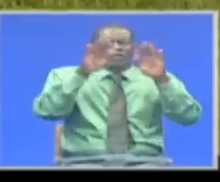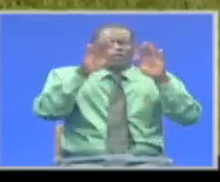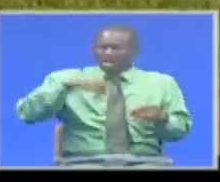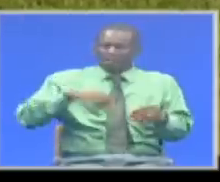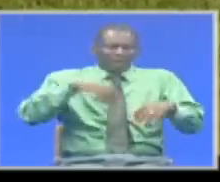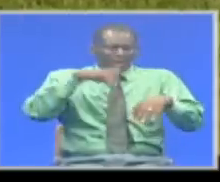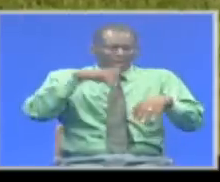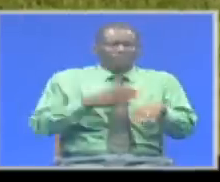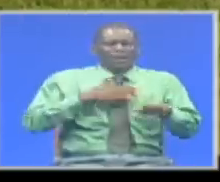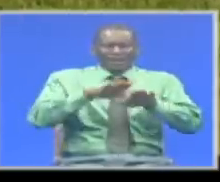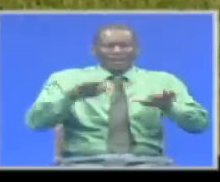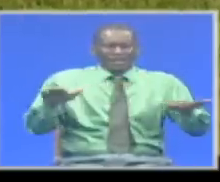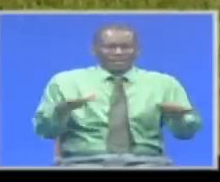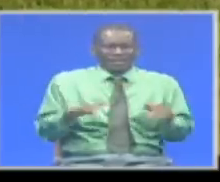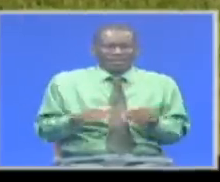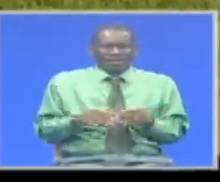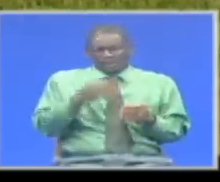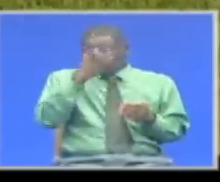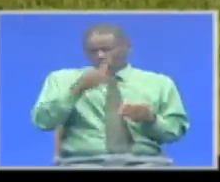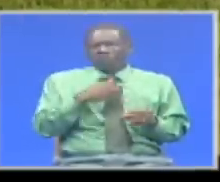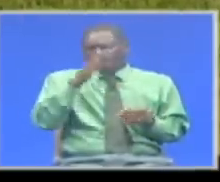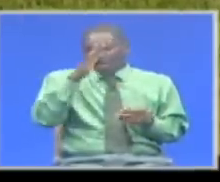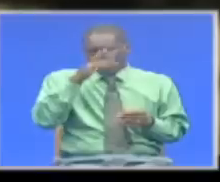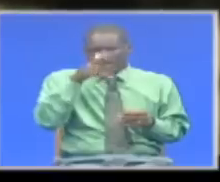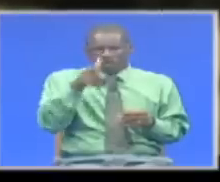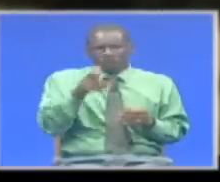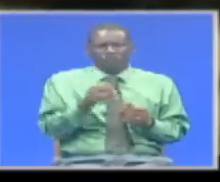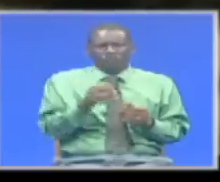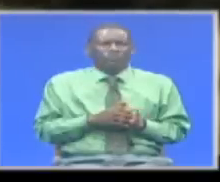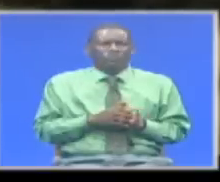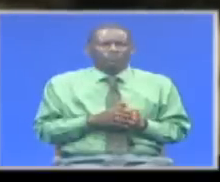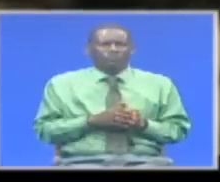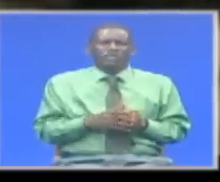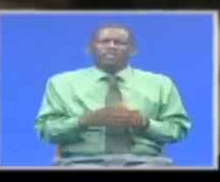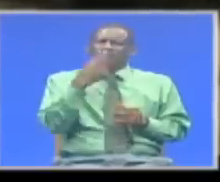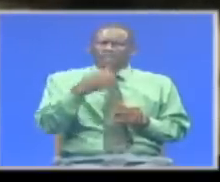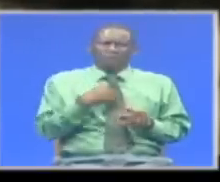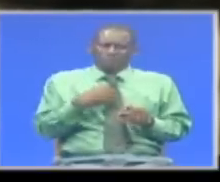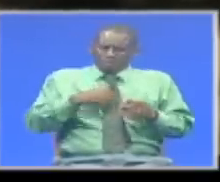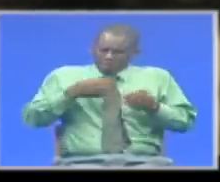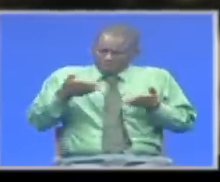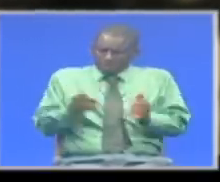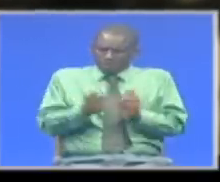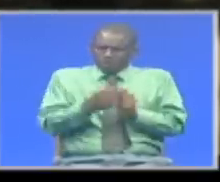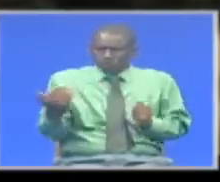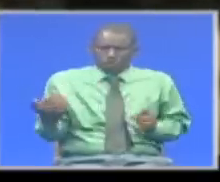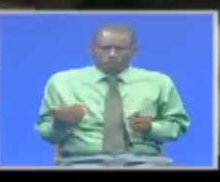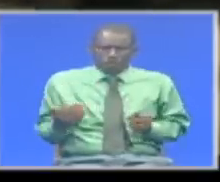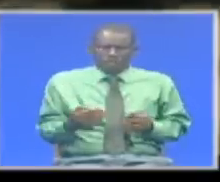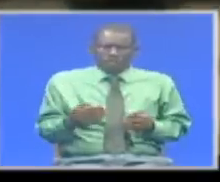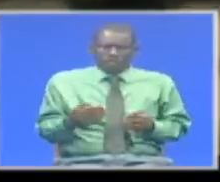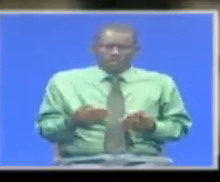yangu, sasa mimi ndio nikudanganyia mali ifai, niambia sasa niko hapa na watoto nikatia sehemu